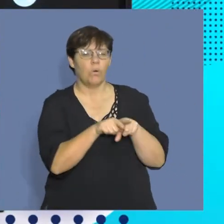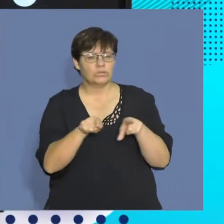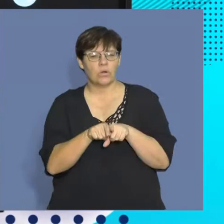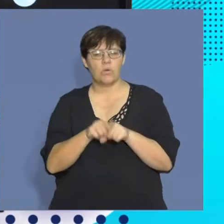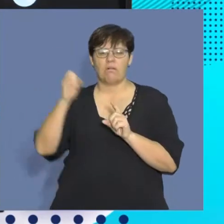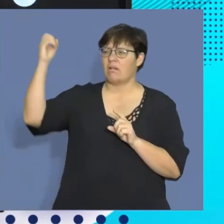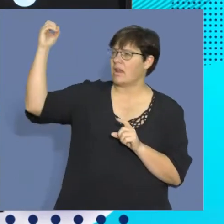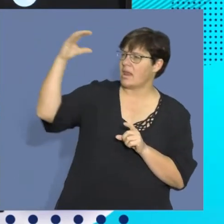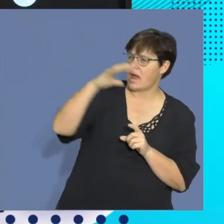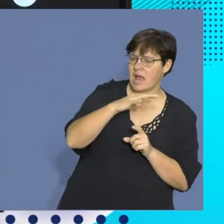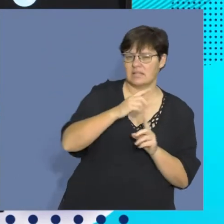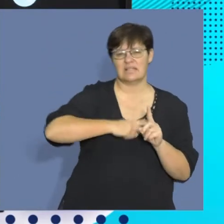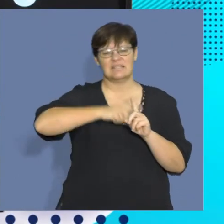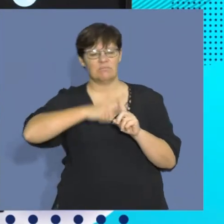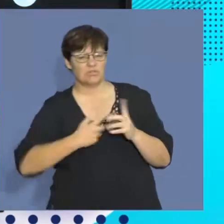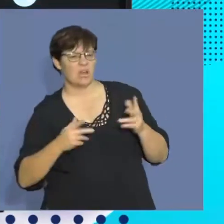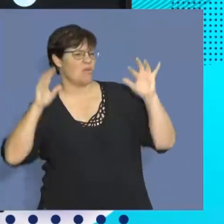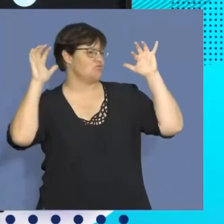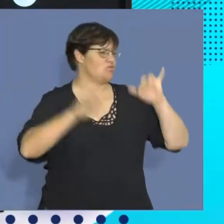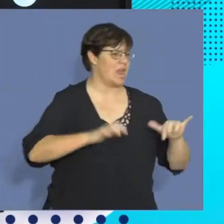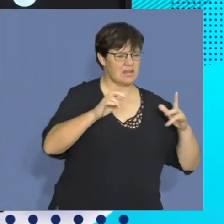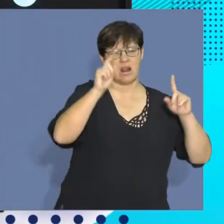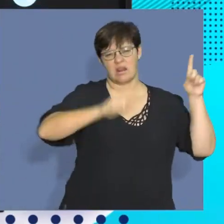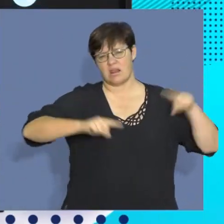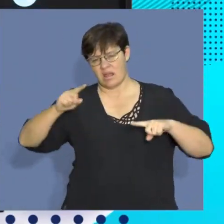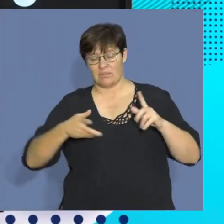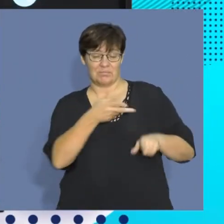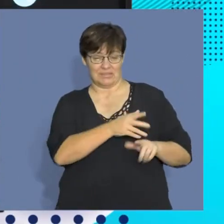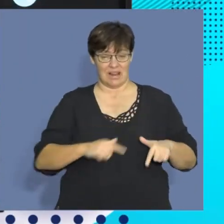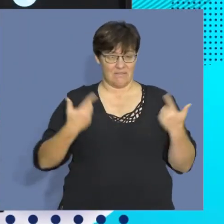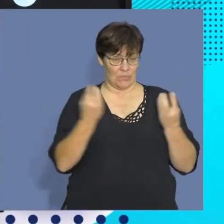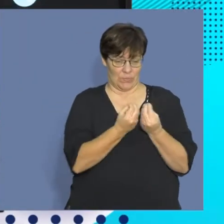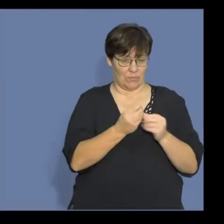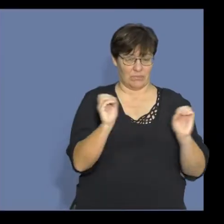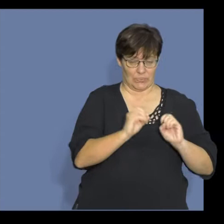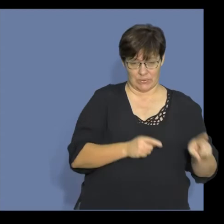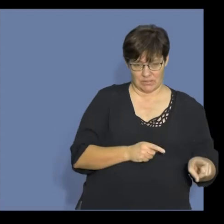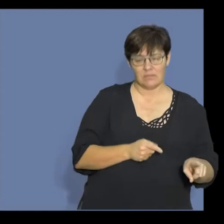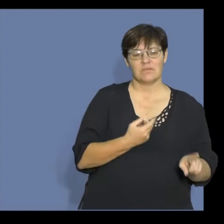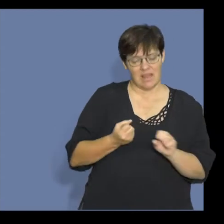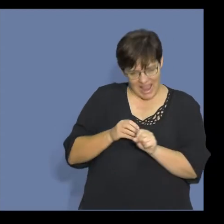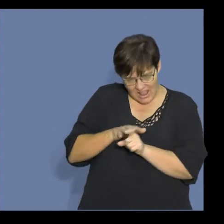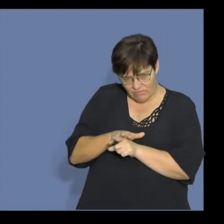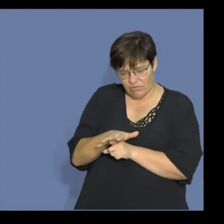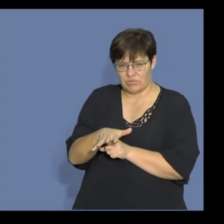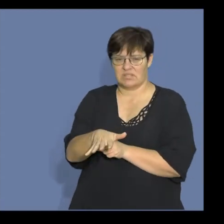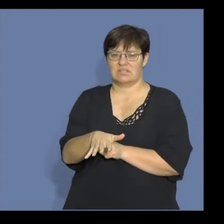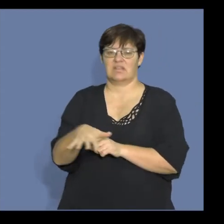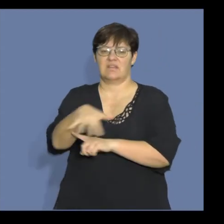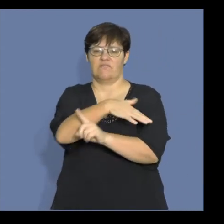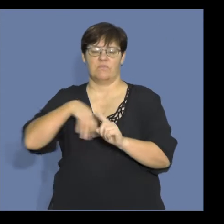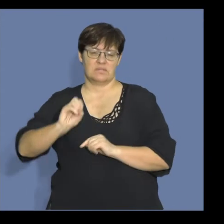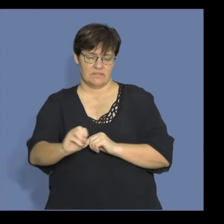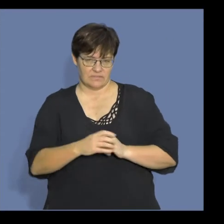of light, temperature, rainfall, etc. So again, we need to recognize that these are factors that influence the